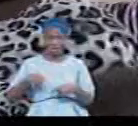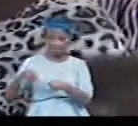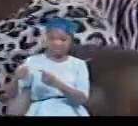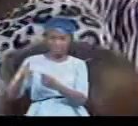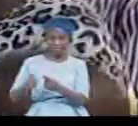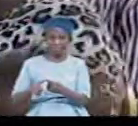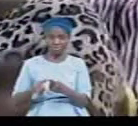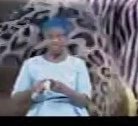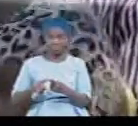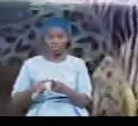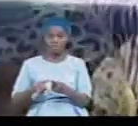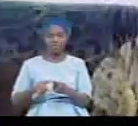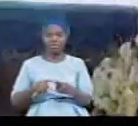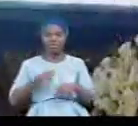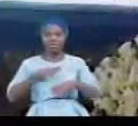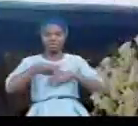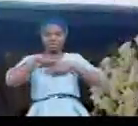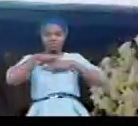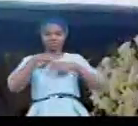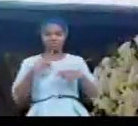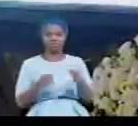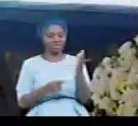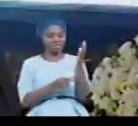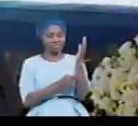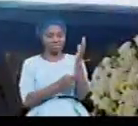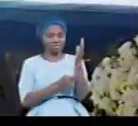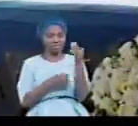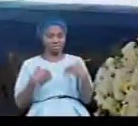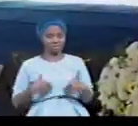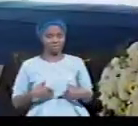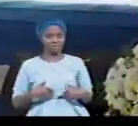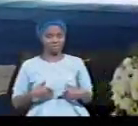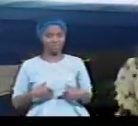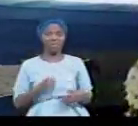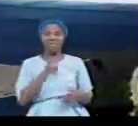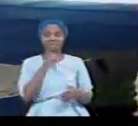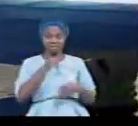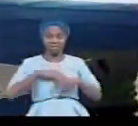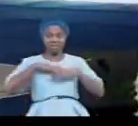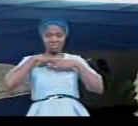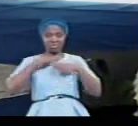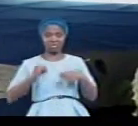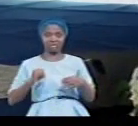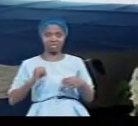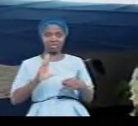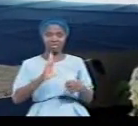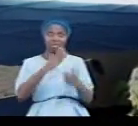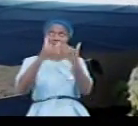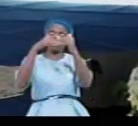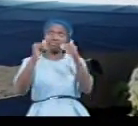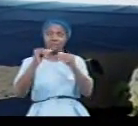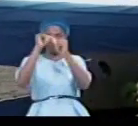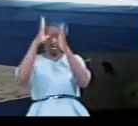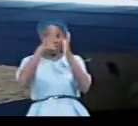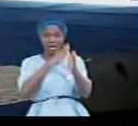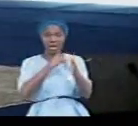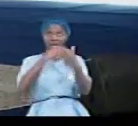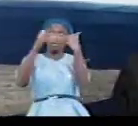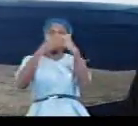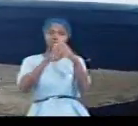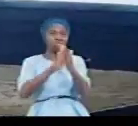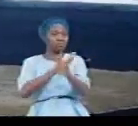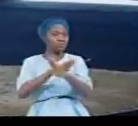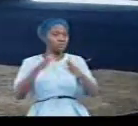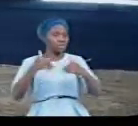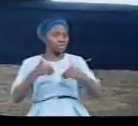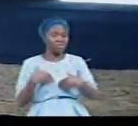of satisfying our Heavenly Father, and heaven does not have any pleasure in